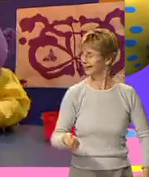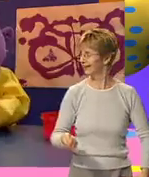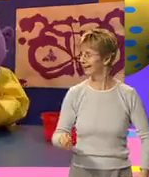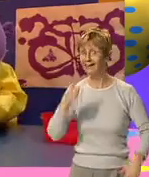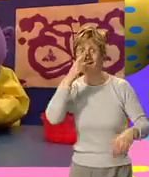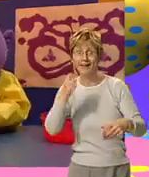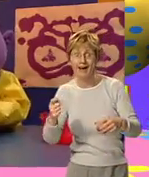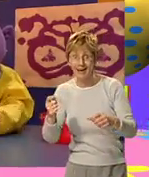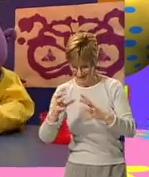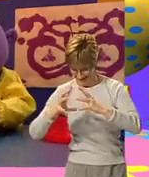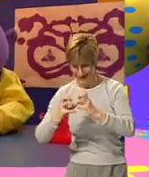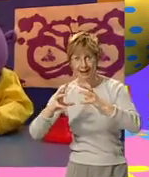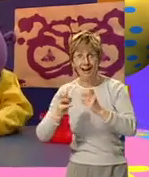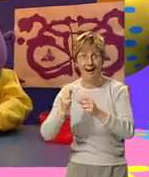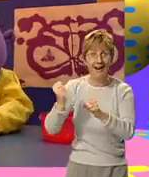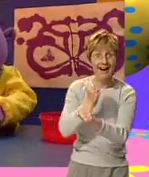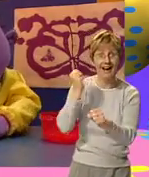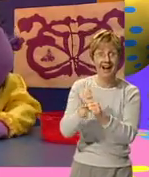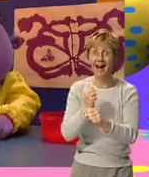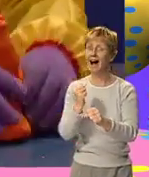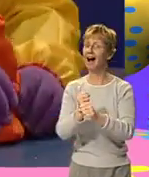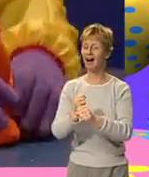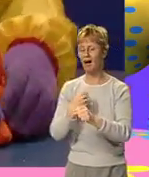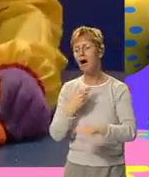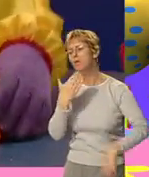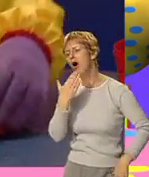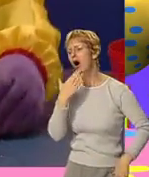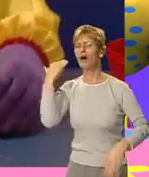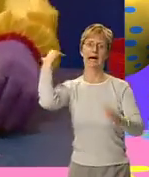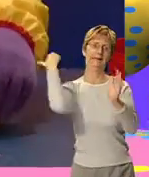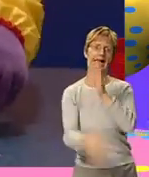With just a lump of clay, you will never find me bored.